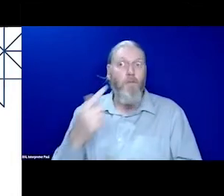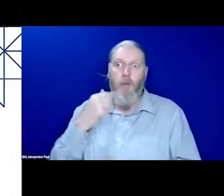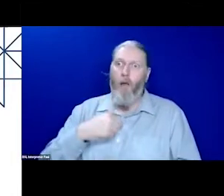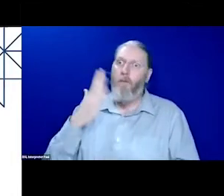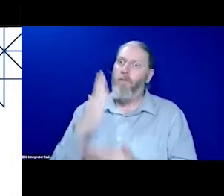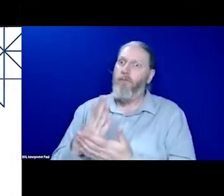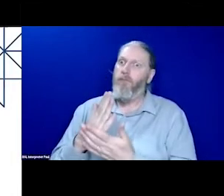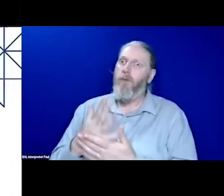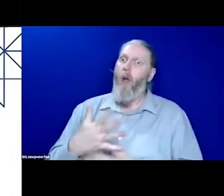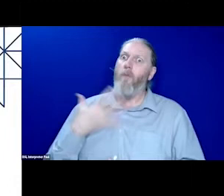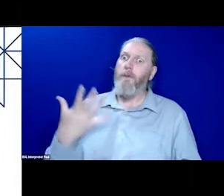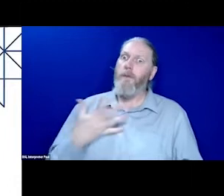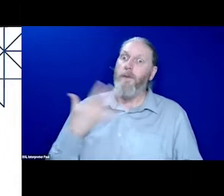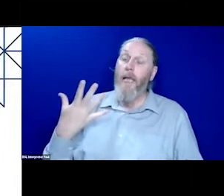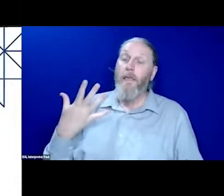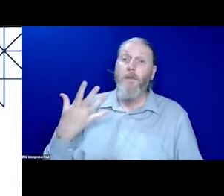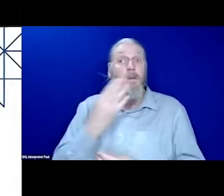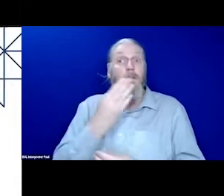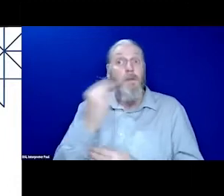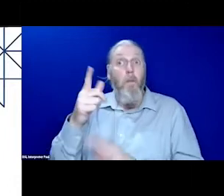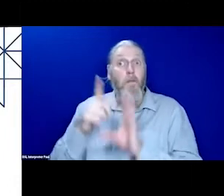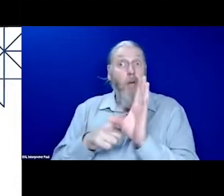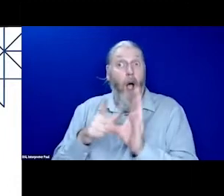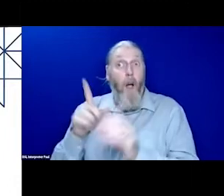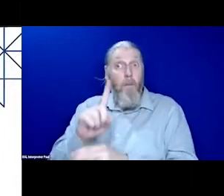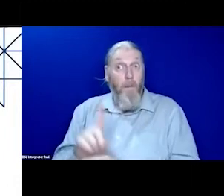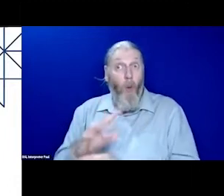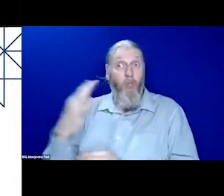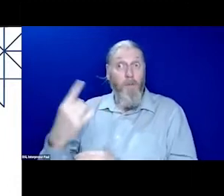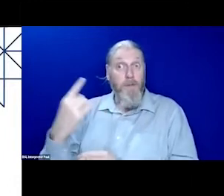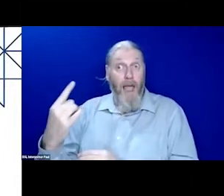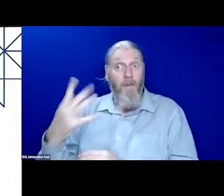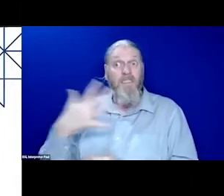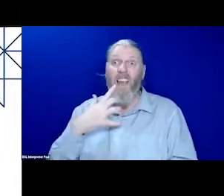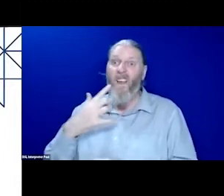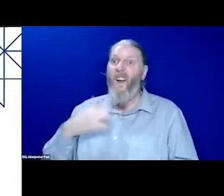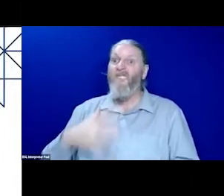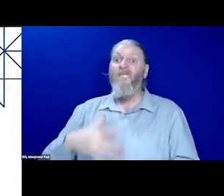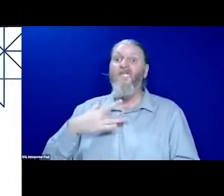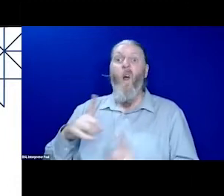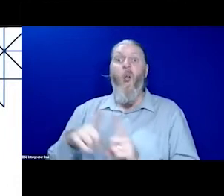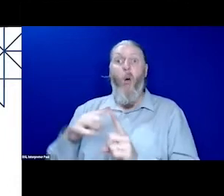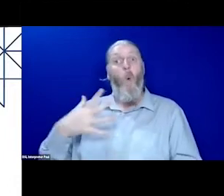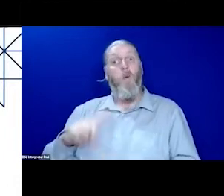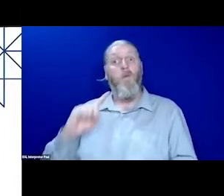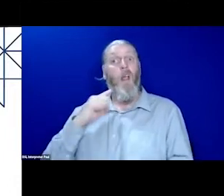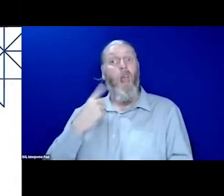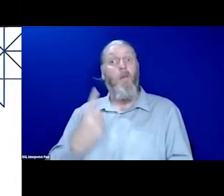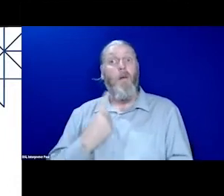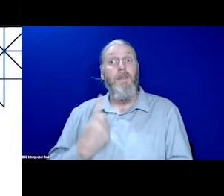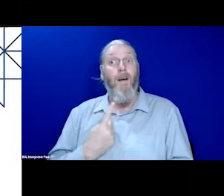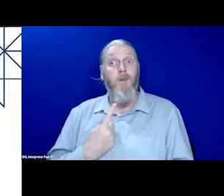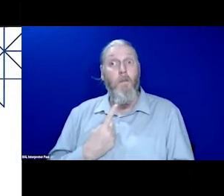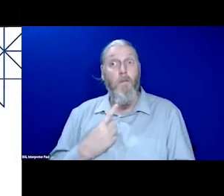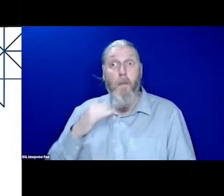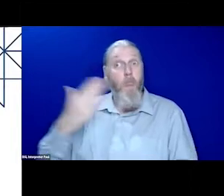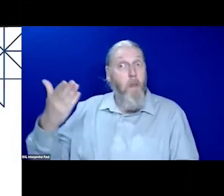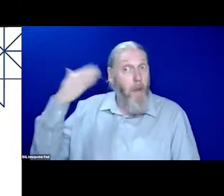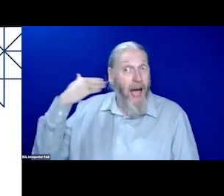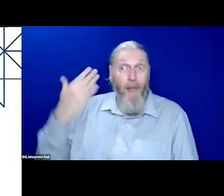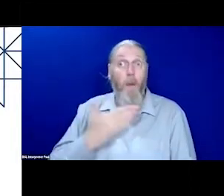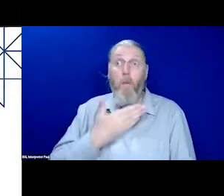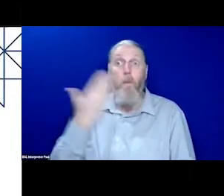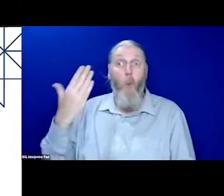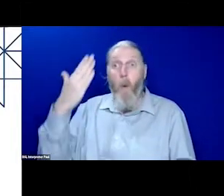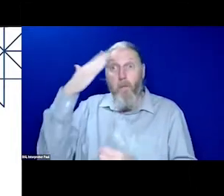even suicidal, even if they had no previous mental health conditions. Some of this different pattern in